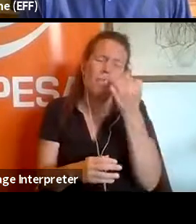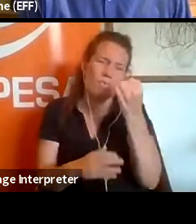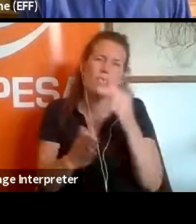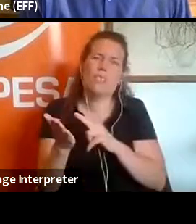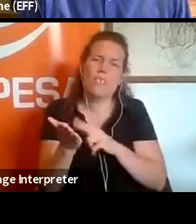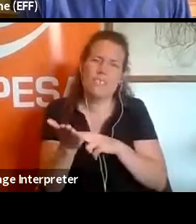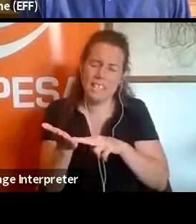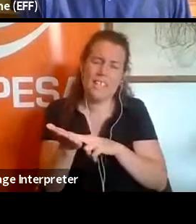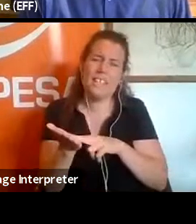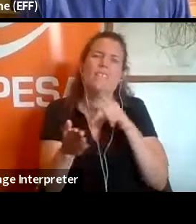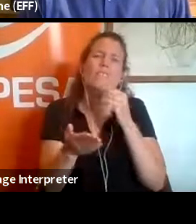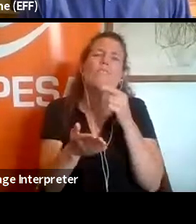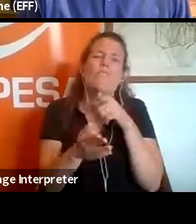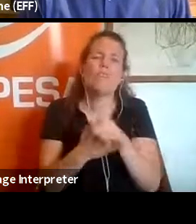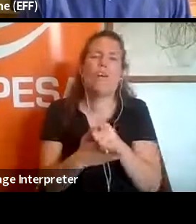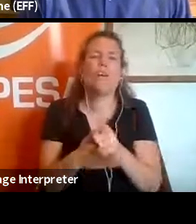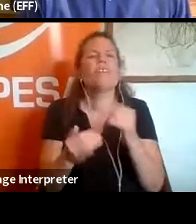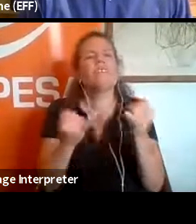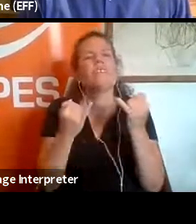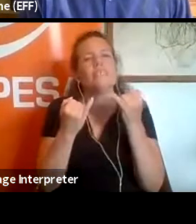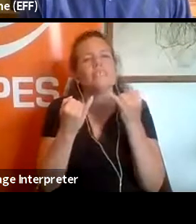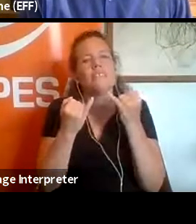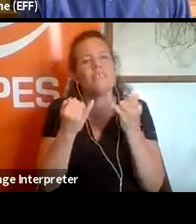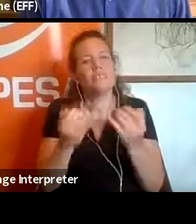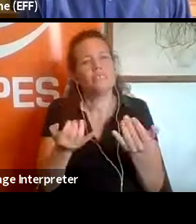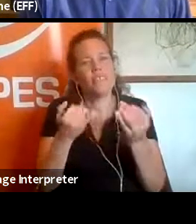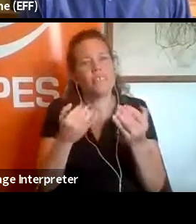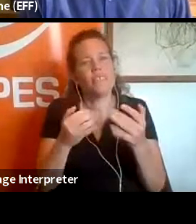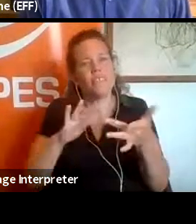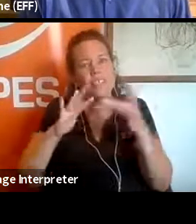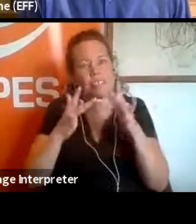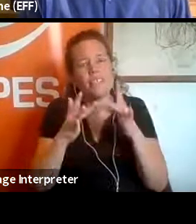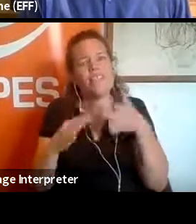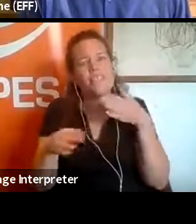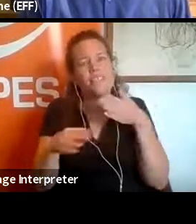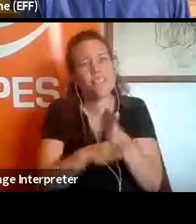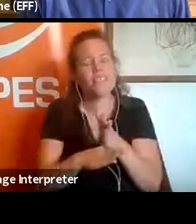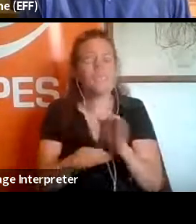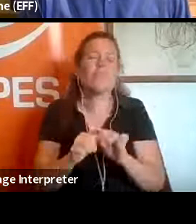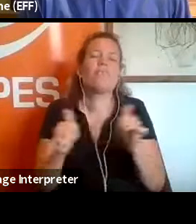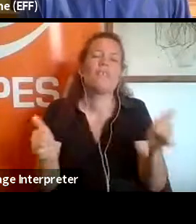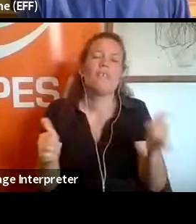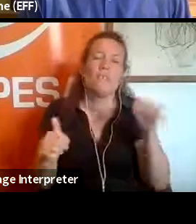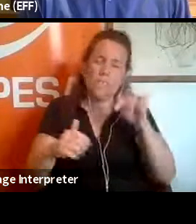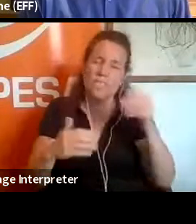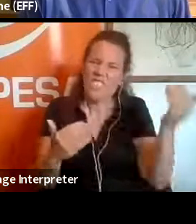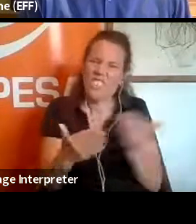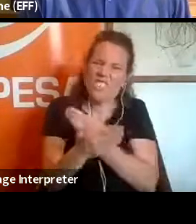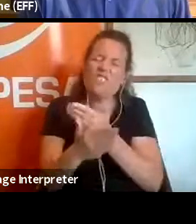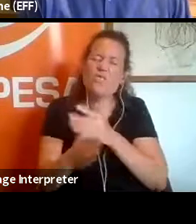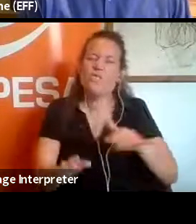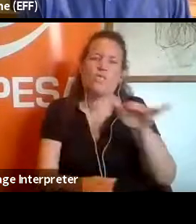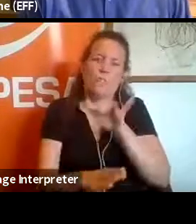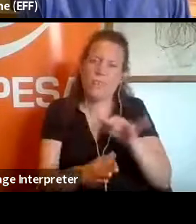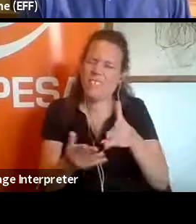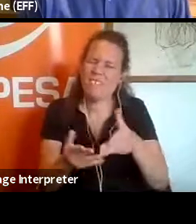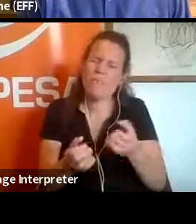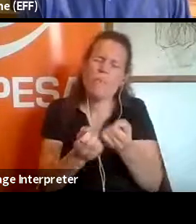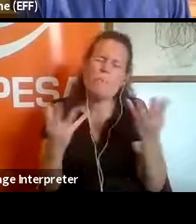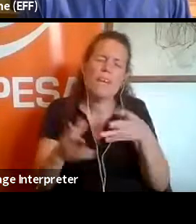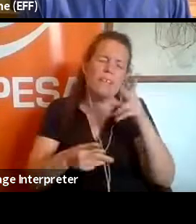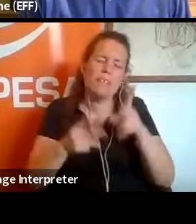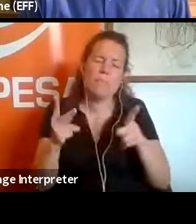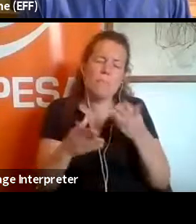and freedoms. This is a novel space for a lot of people, and just having a bit more of an understanding of what's going on can be